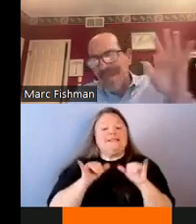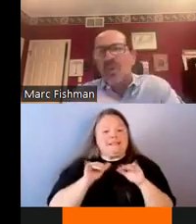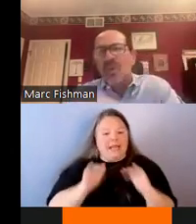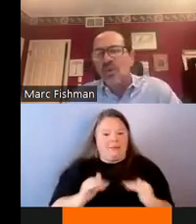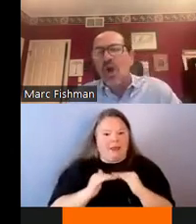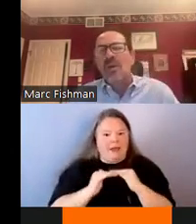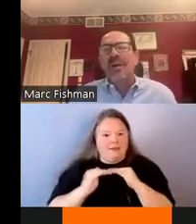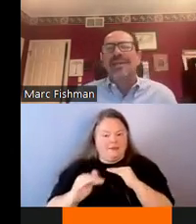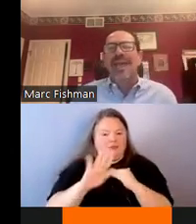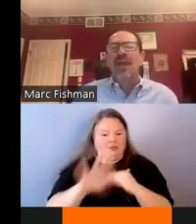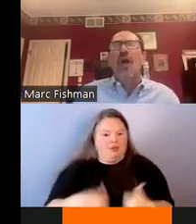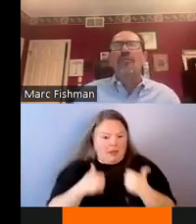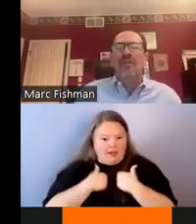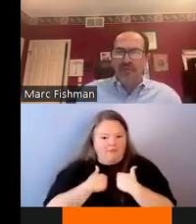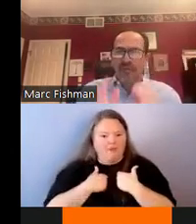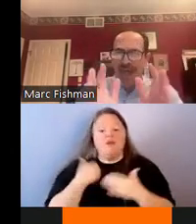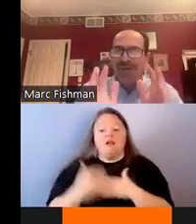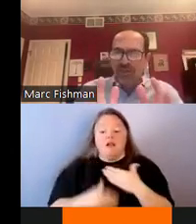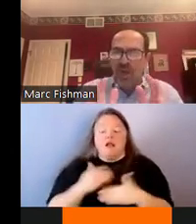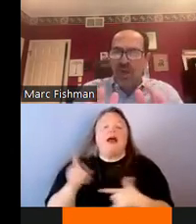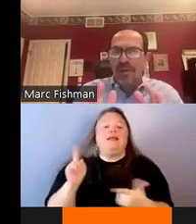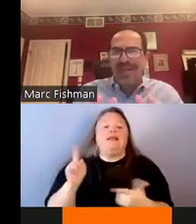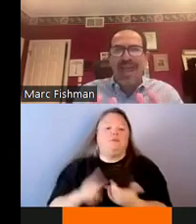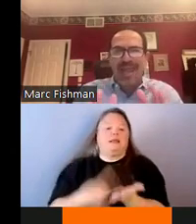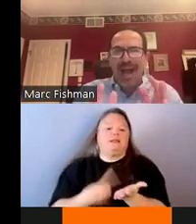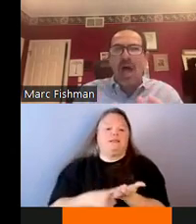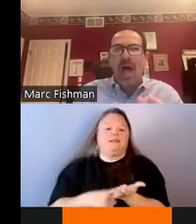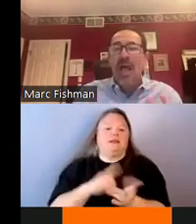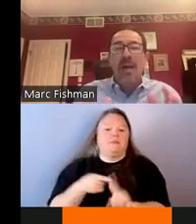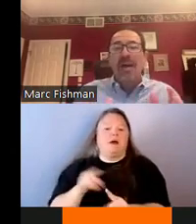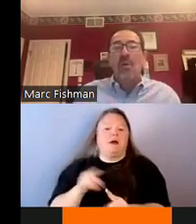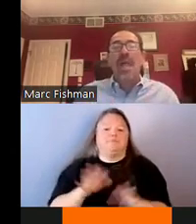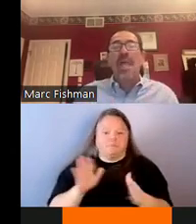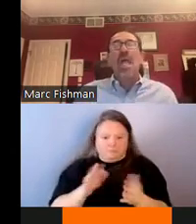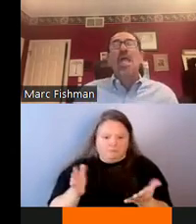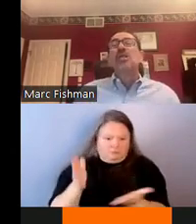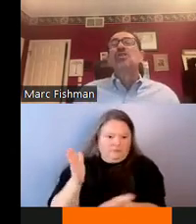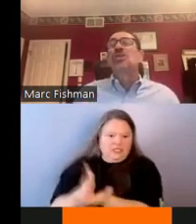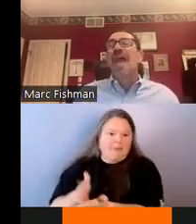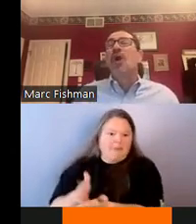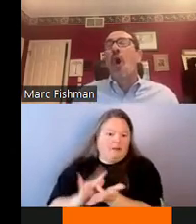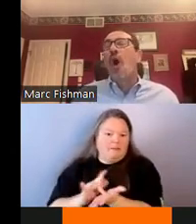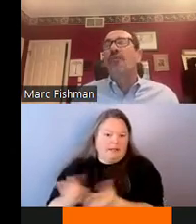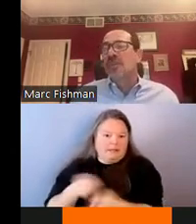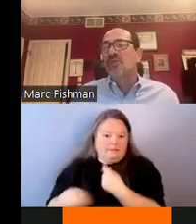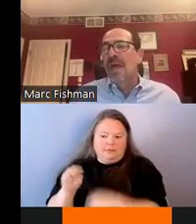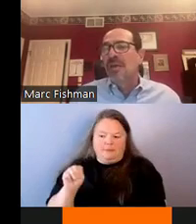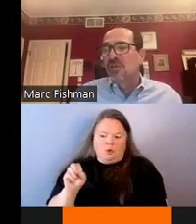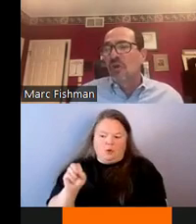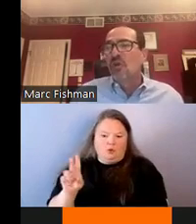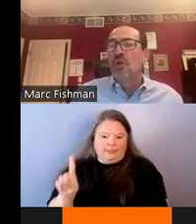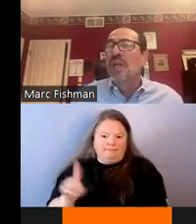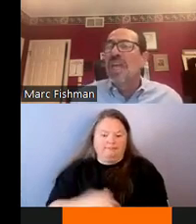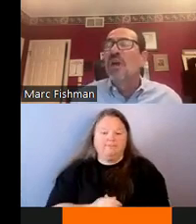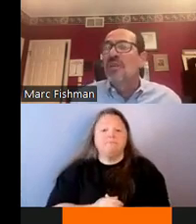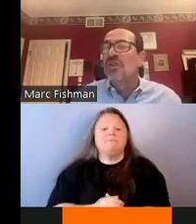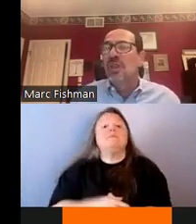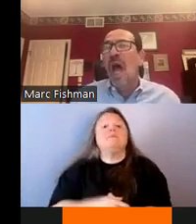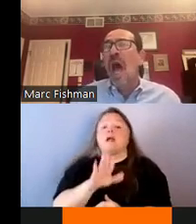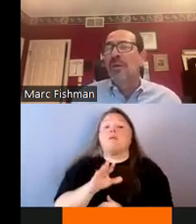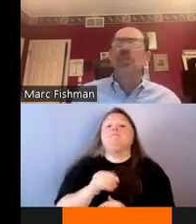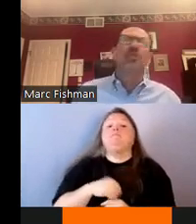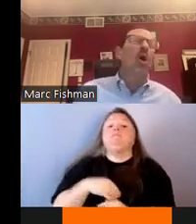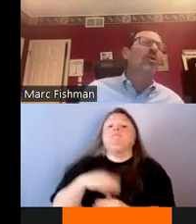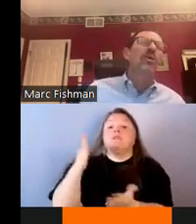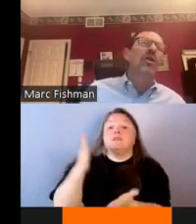lost, and then we can talk about getting off of it. For now, let's talk about getting on it. By the way, getting off of these medicines, although you'll hear this